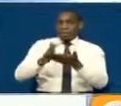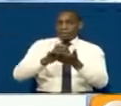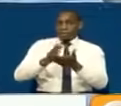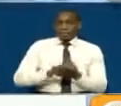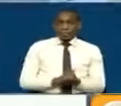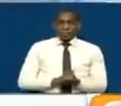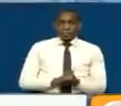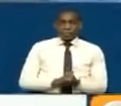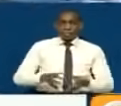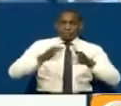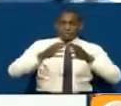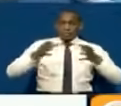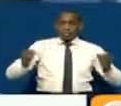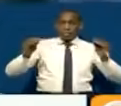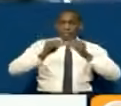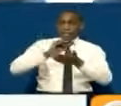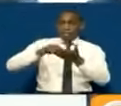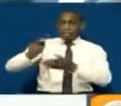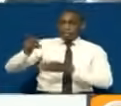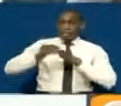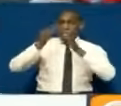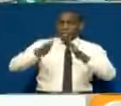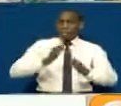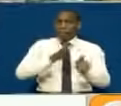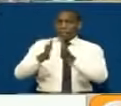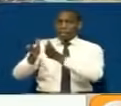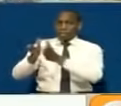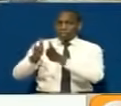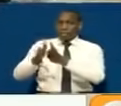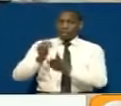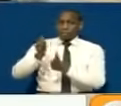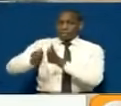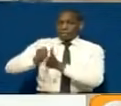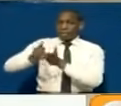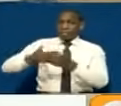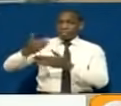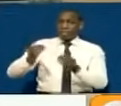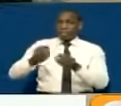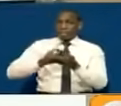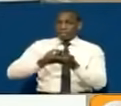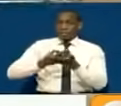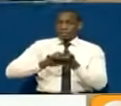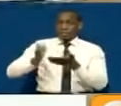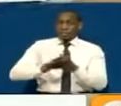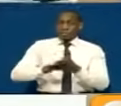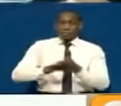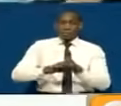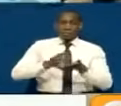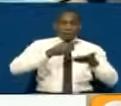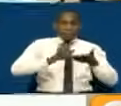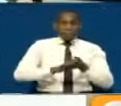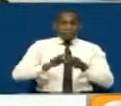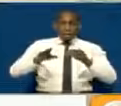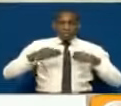sector. An expanded meeting of Central Kenya leaders has been planned for Naivasha next week to consider, amend and adopt